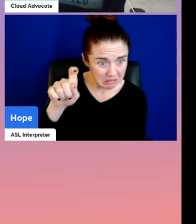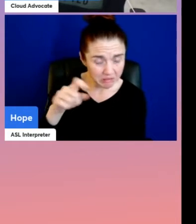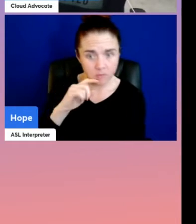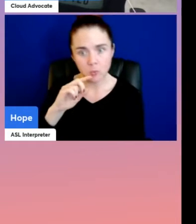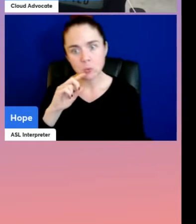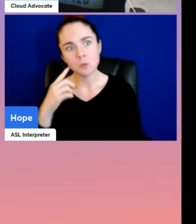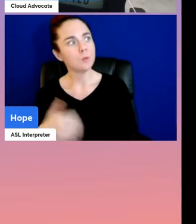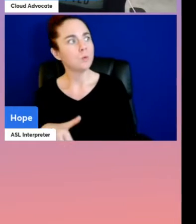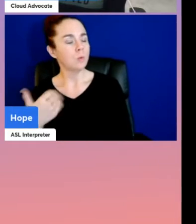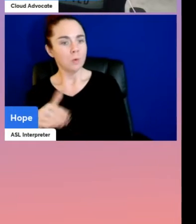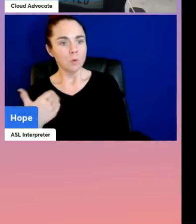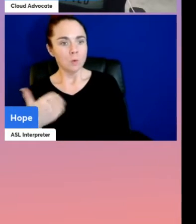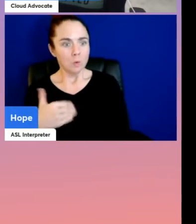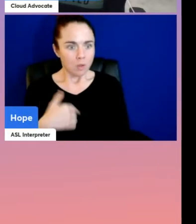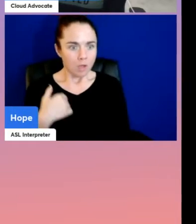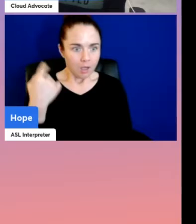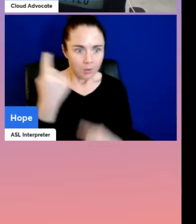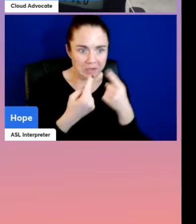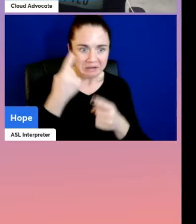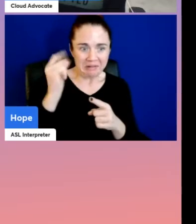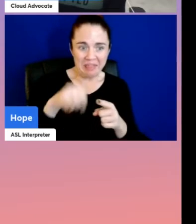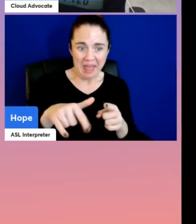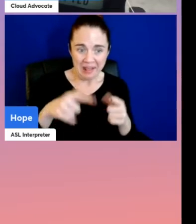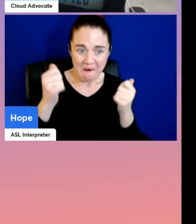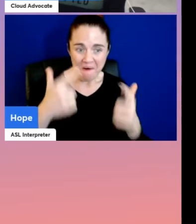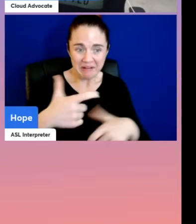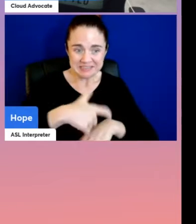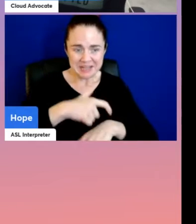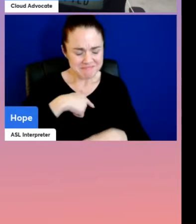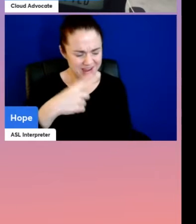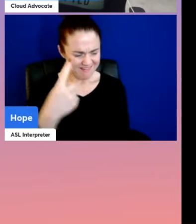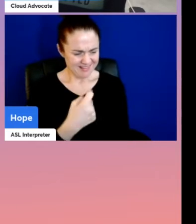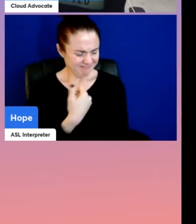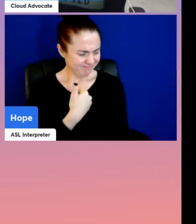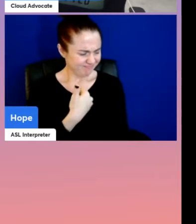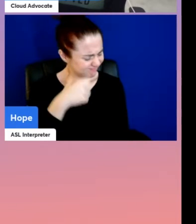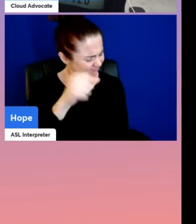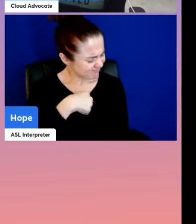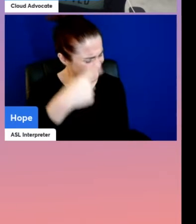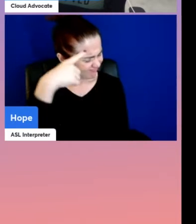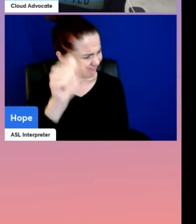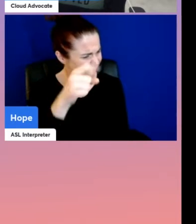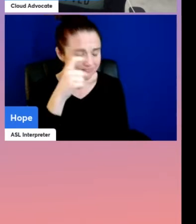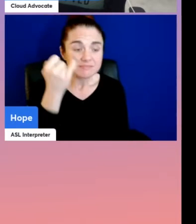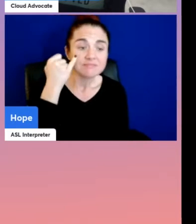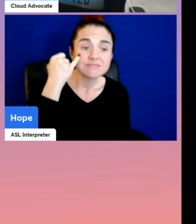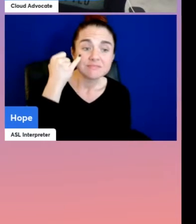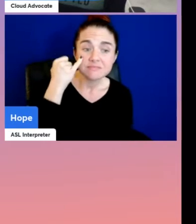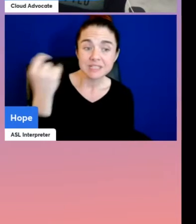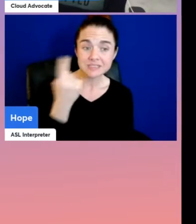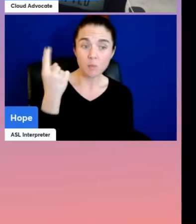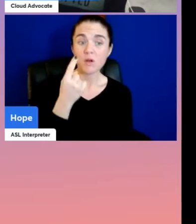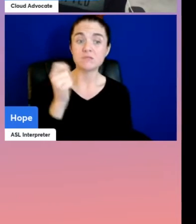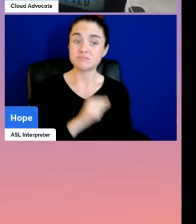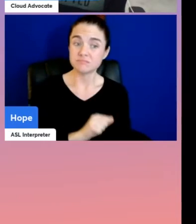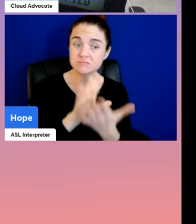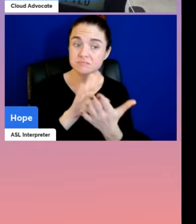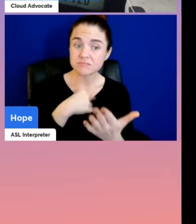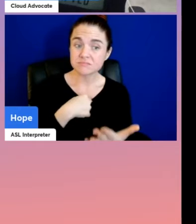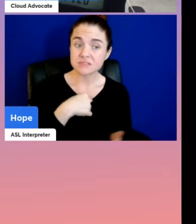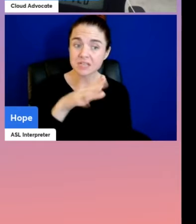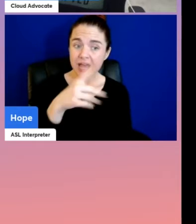I asked myself that and I would have to say yes. Cause let's say if someone comes to me with some like kind of